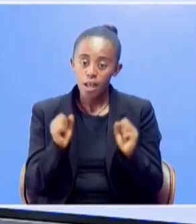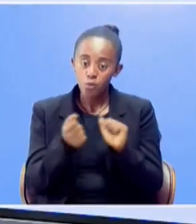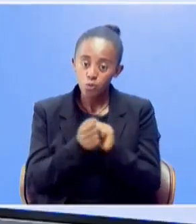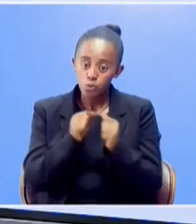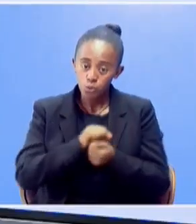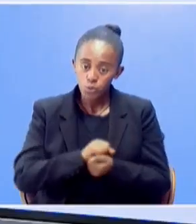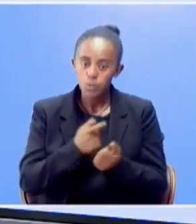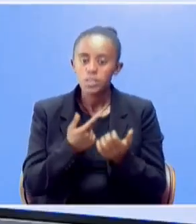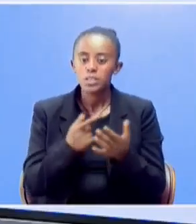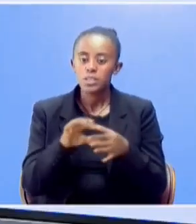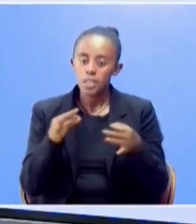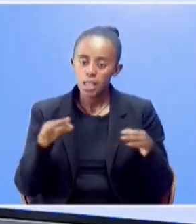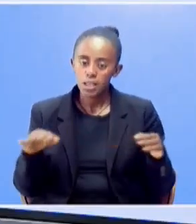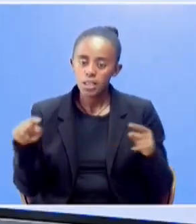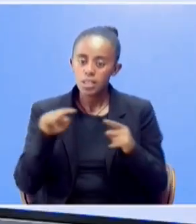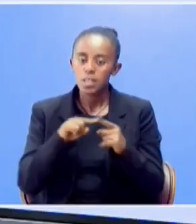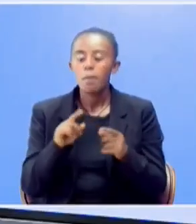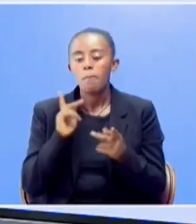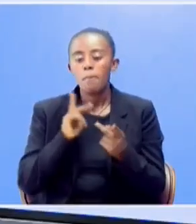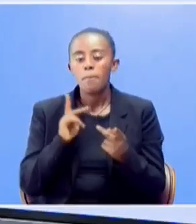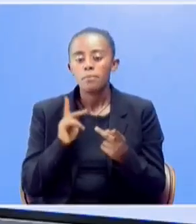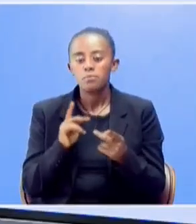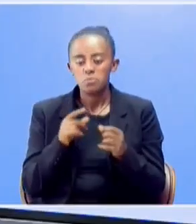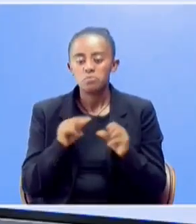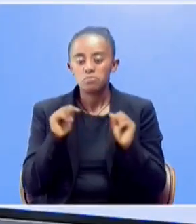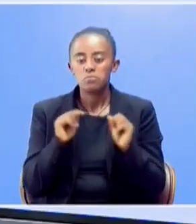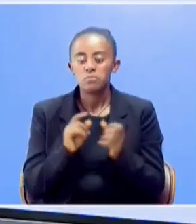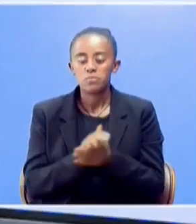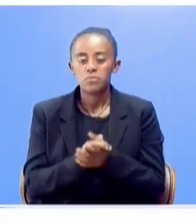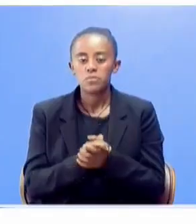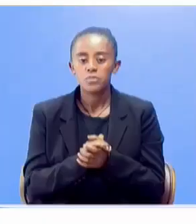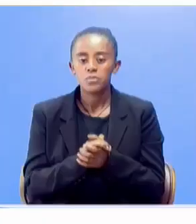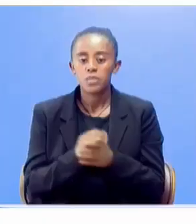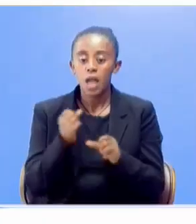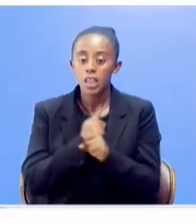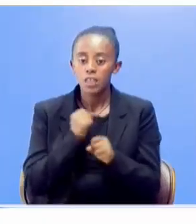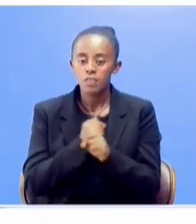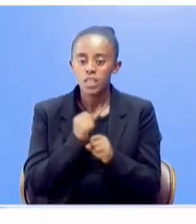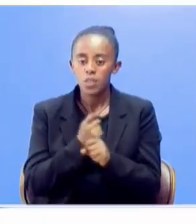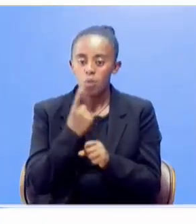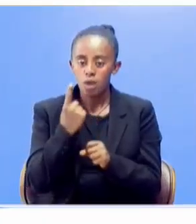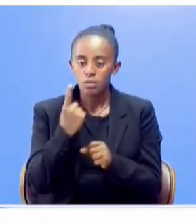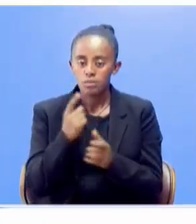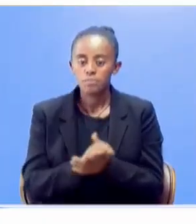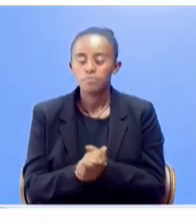a sentence into past perfect? Let me try you. Activity 1.